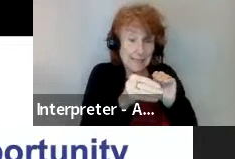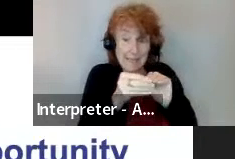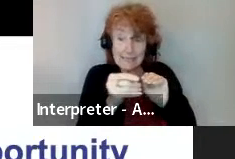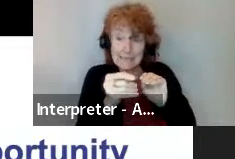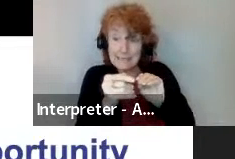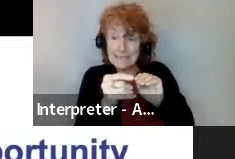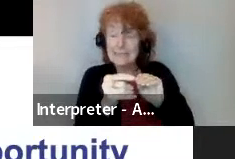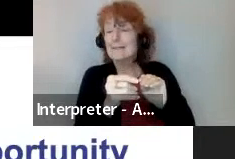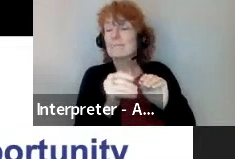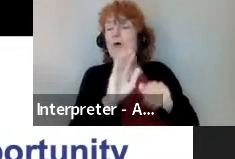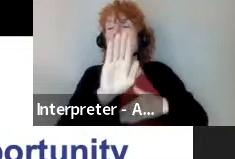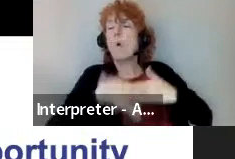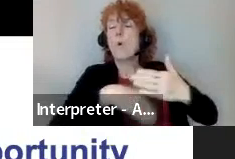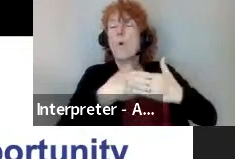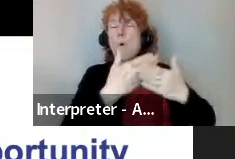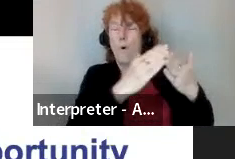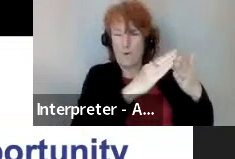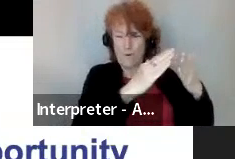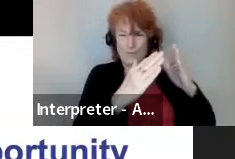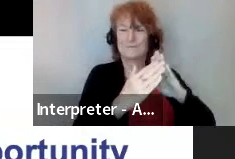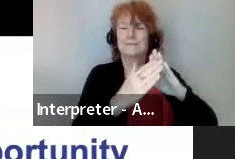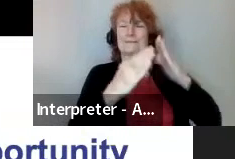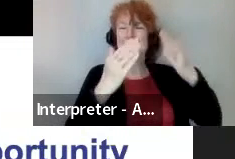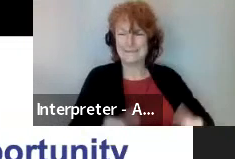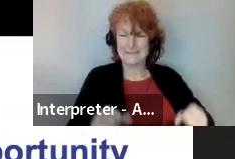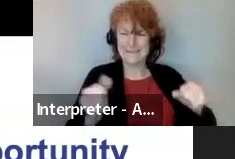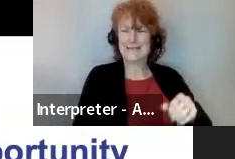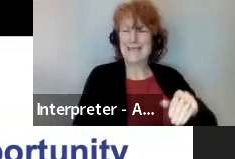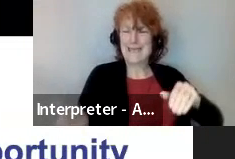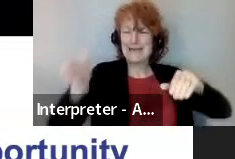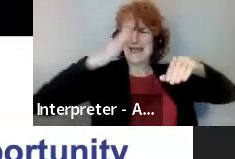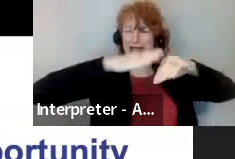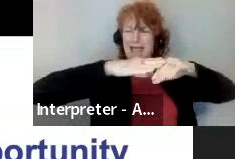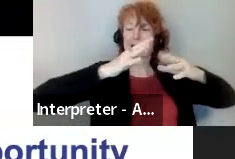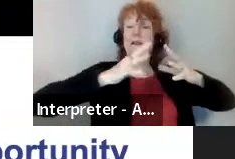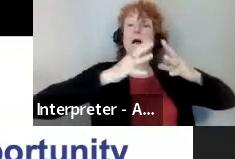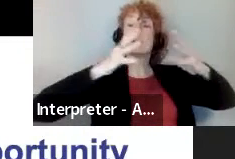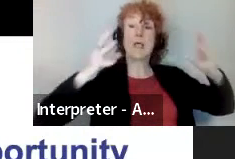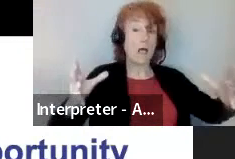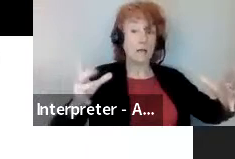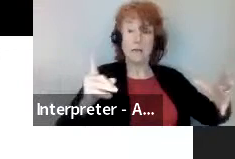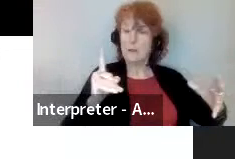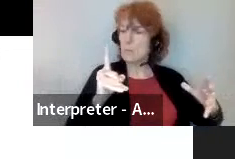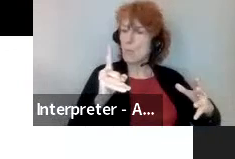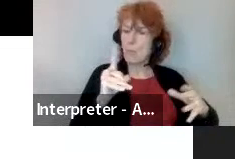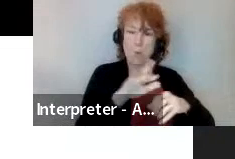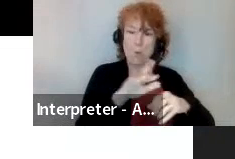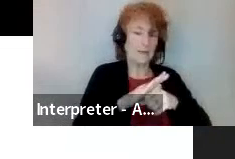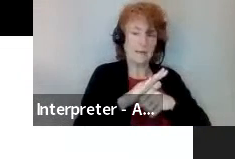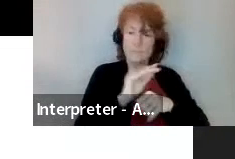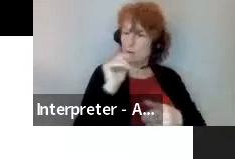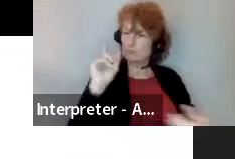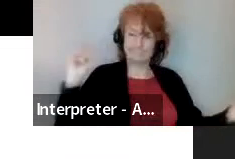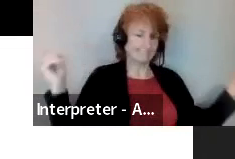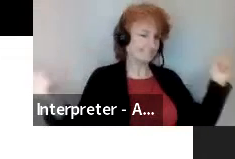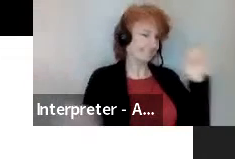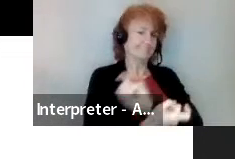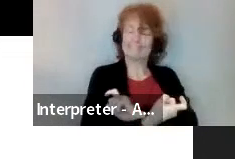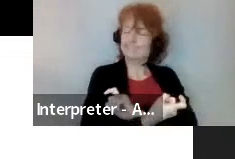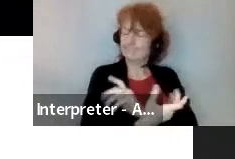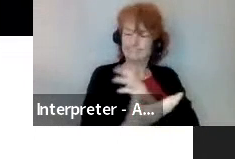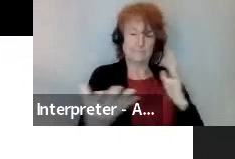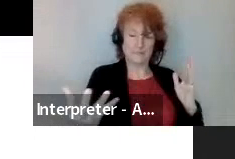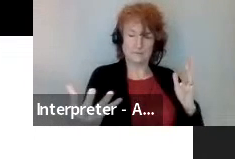single neighborhood experiencing dramatic changes or overtaxed infrastructure. Next slide, please. New York City has